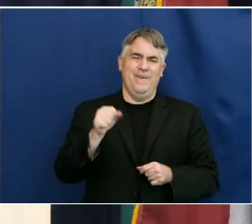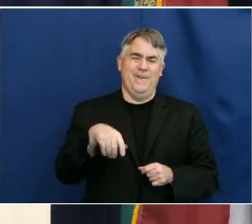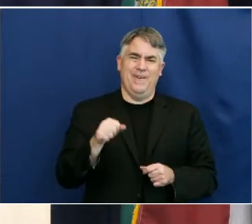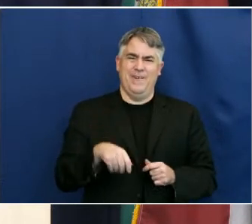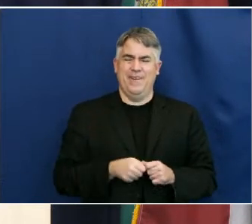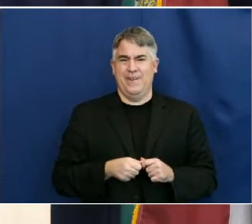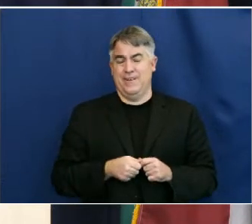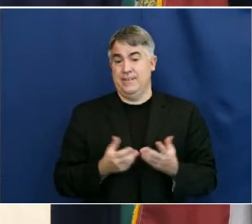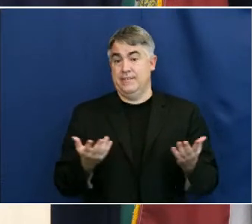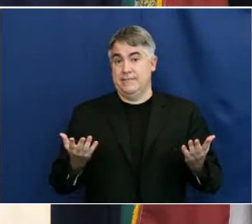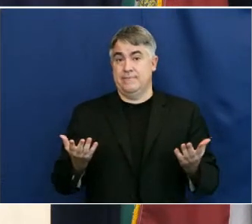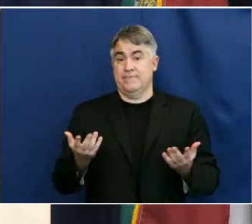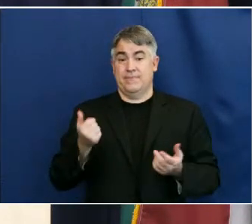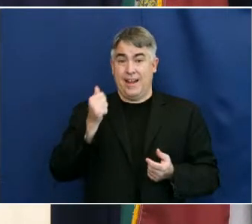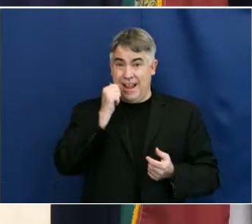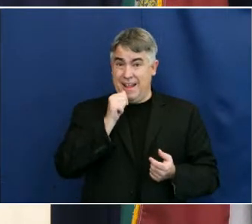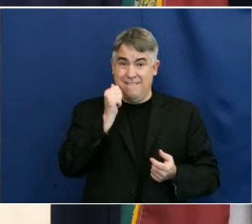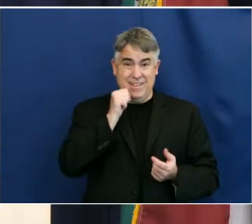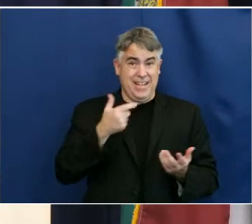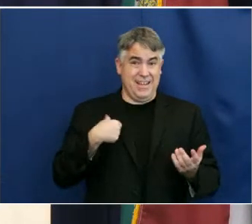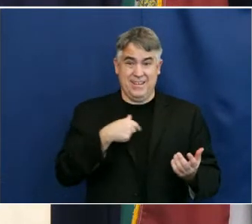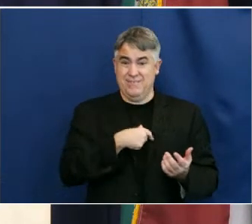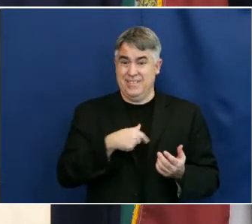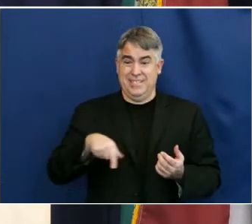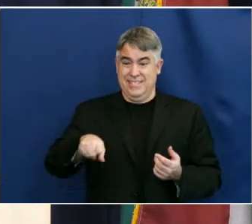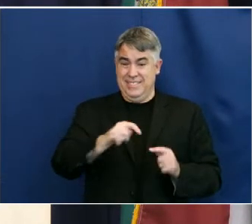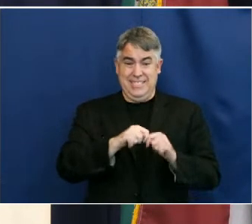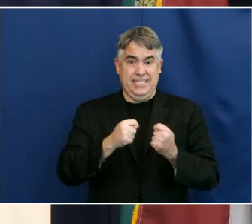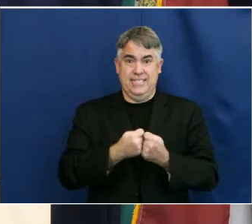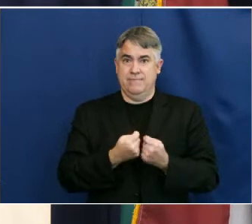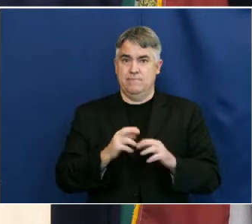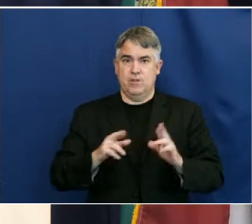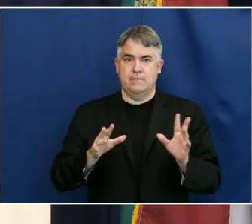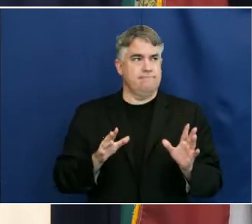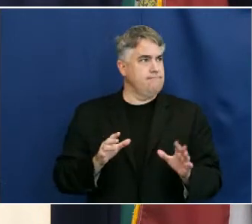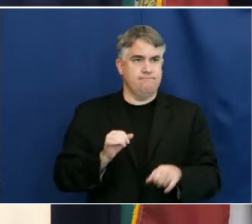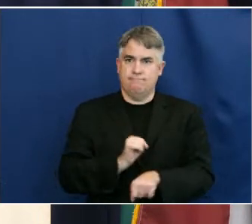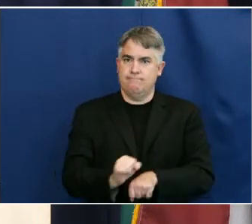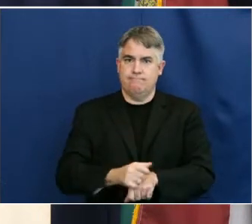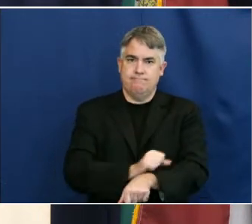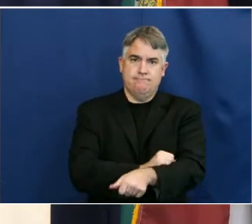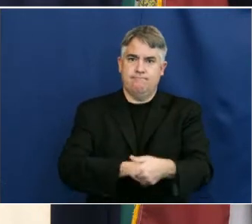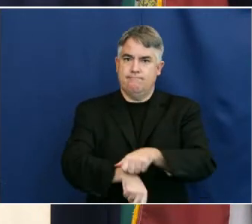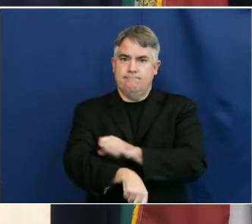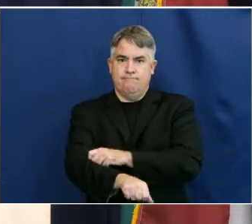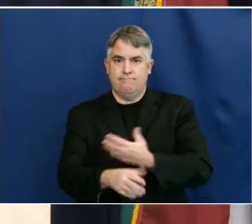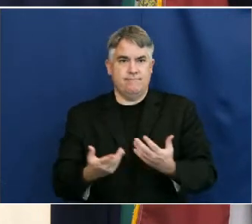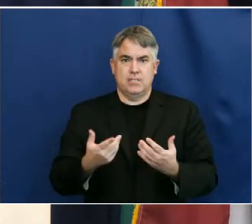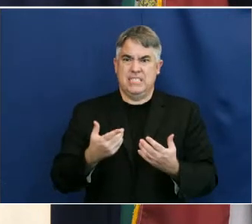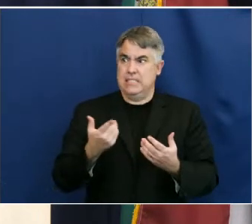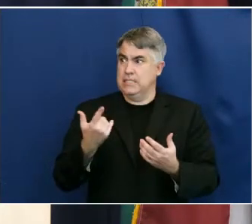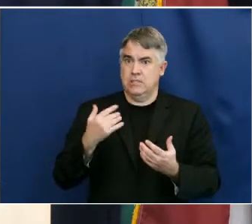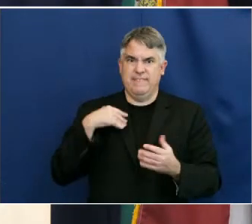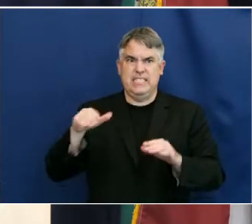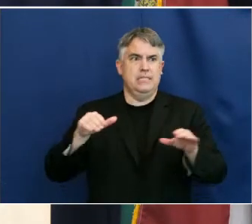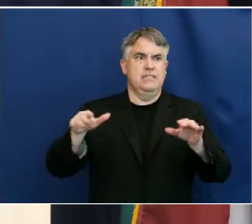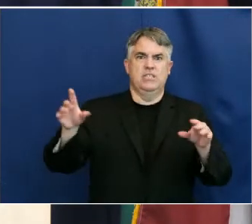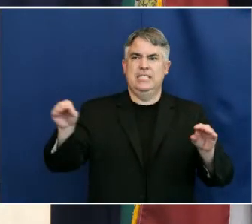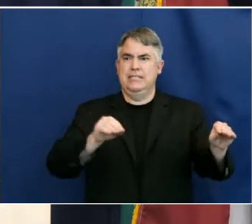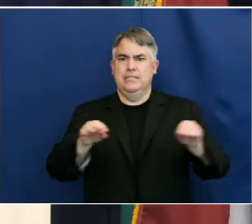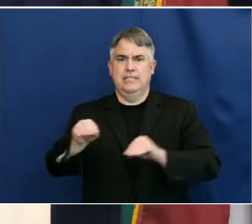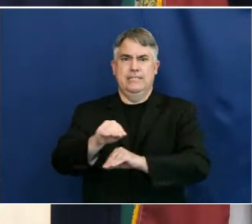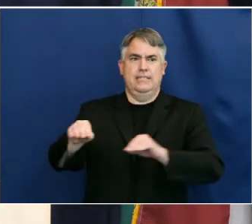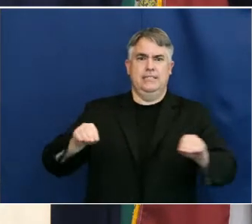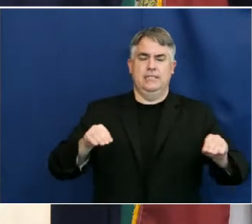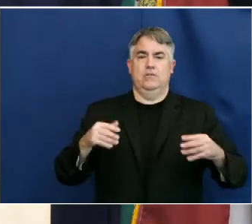and they work incredibly hard to track down every possible vaccine and move Pfizer from